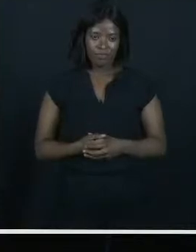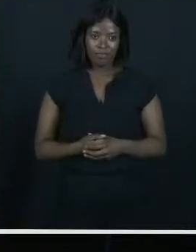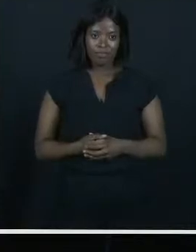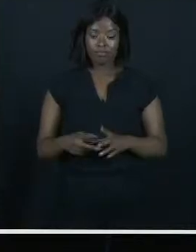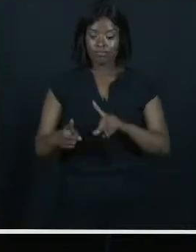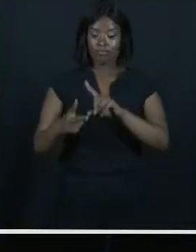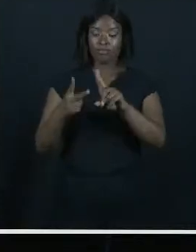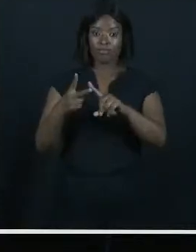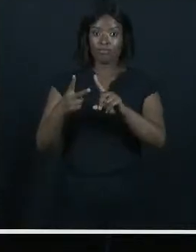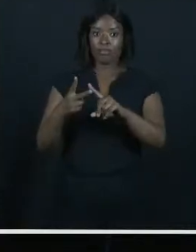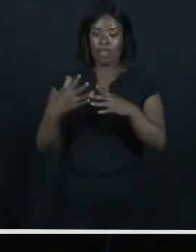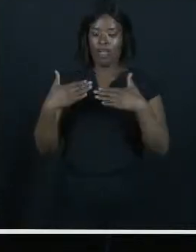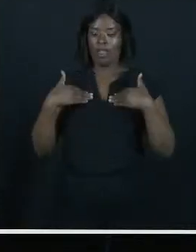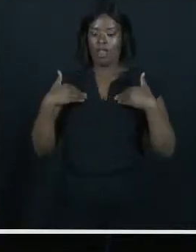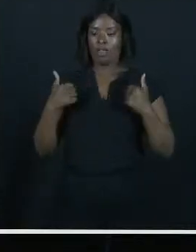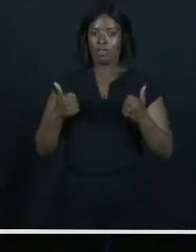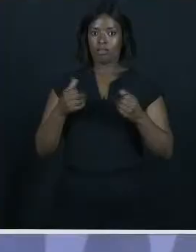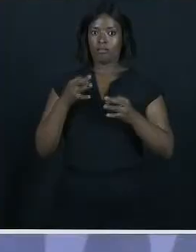Second, health.